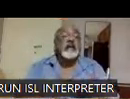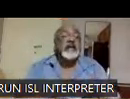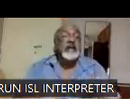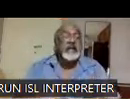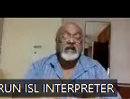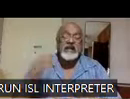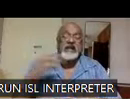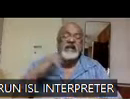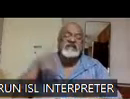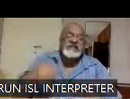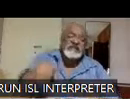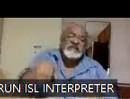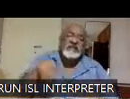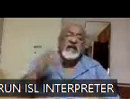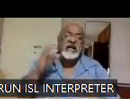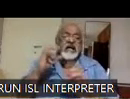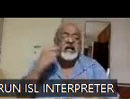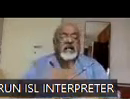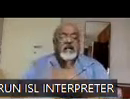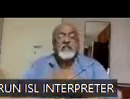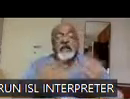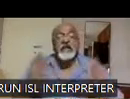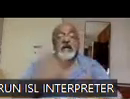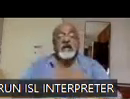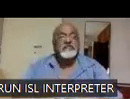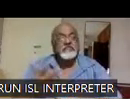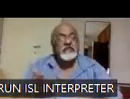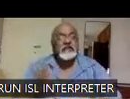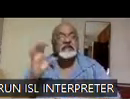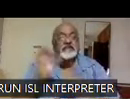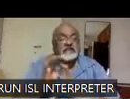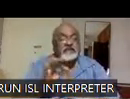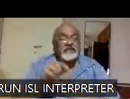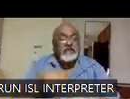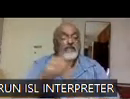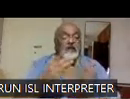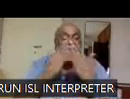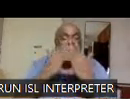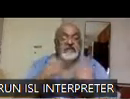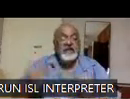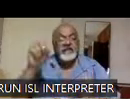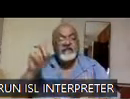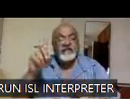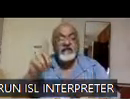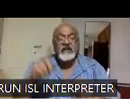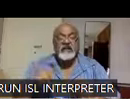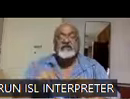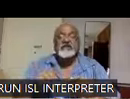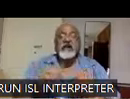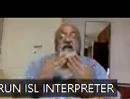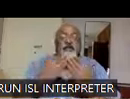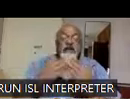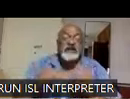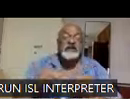severe disabilities, multiple disabilities, she first educated herself. Then she started an education system in